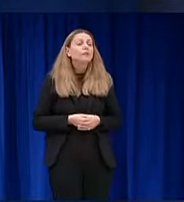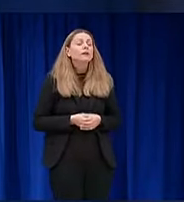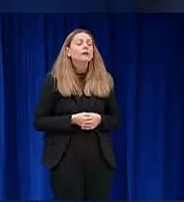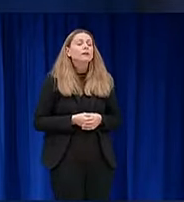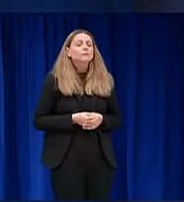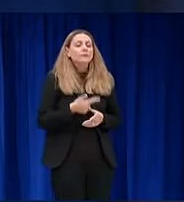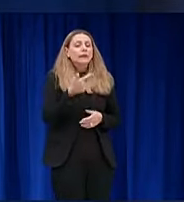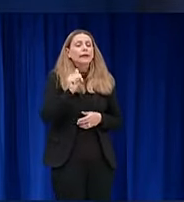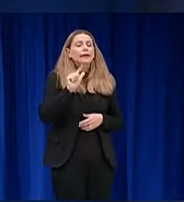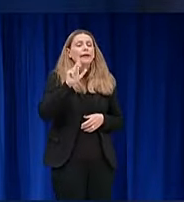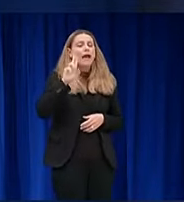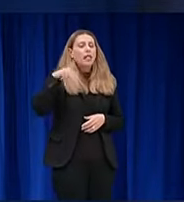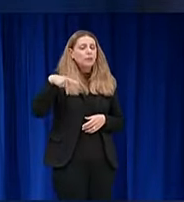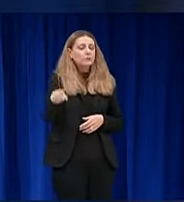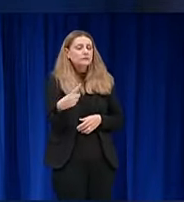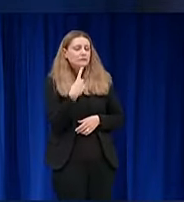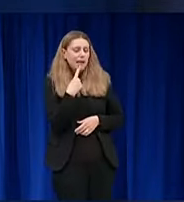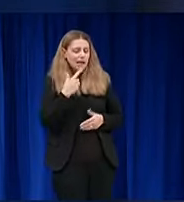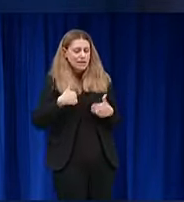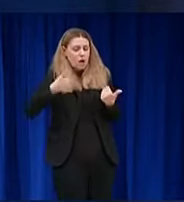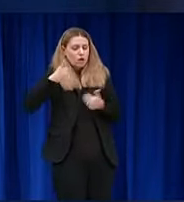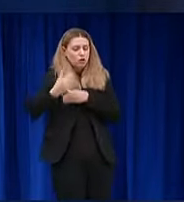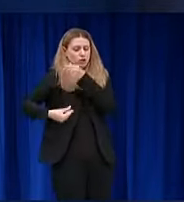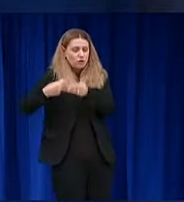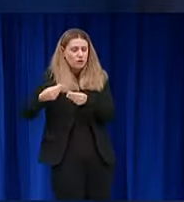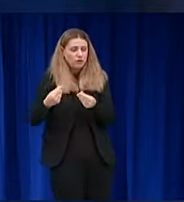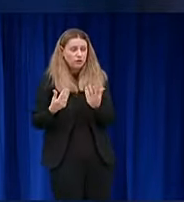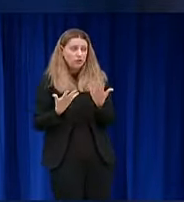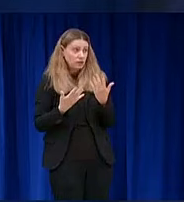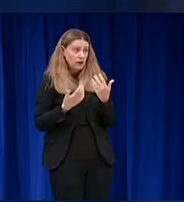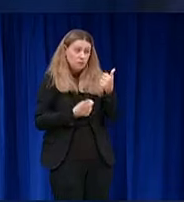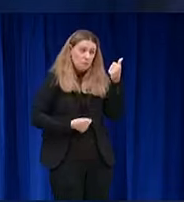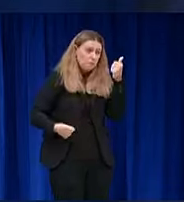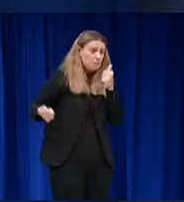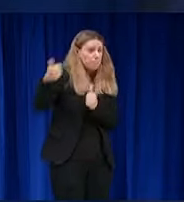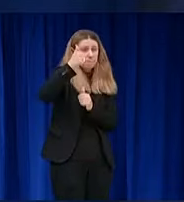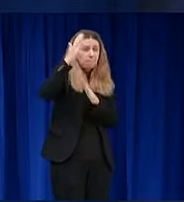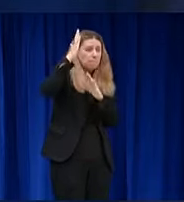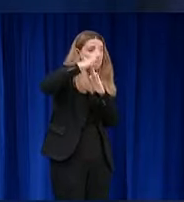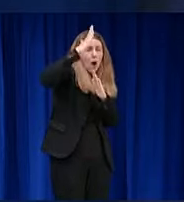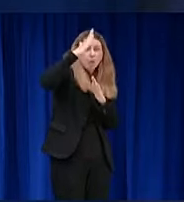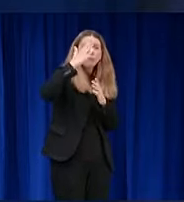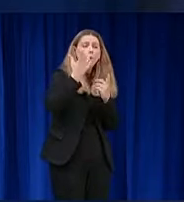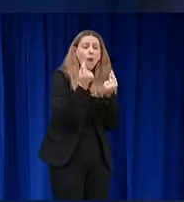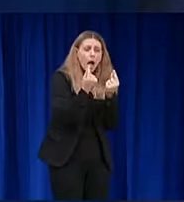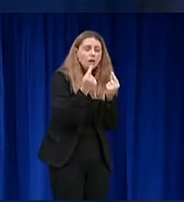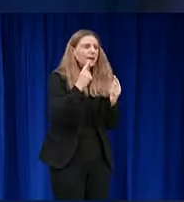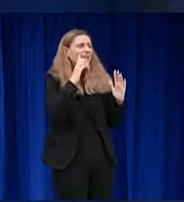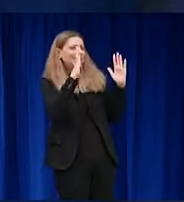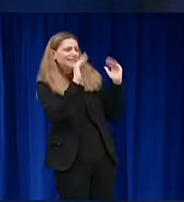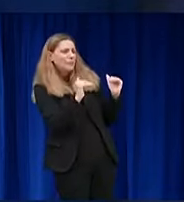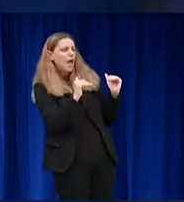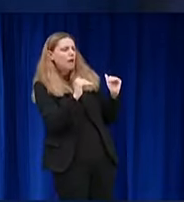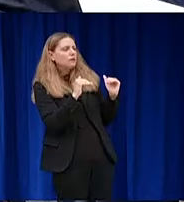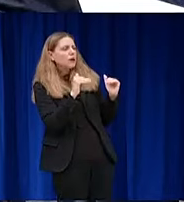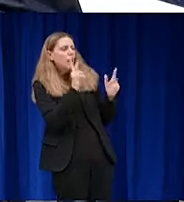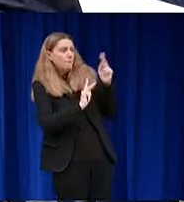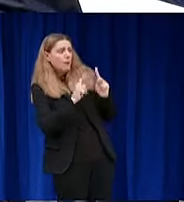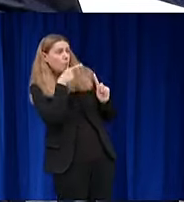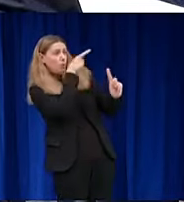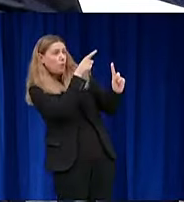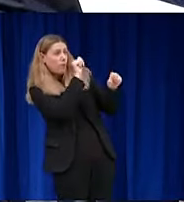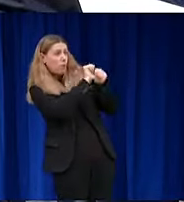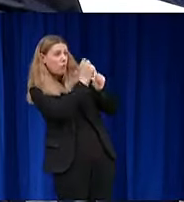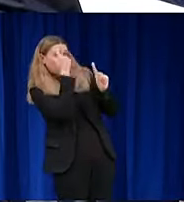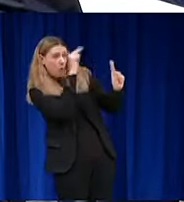generations increasingly, above all else, expect their employers to care about their well-being. And they